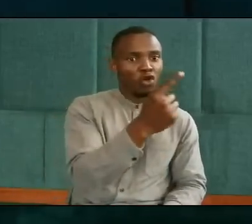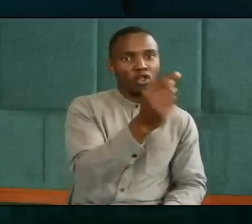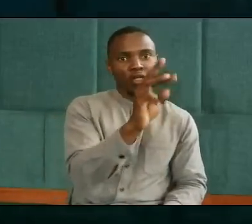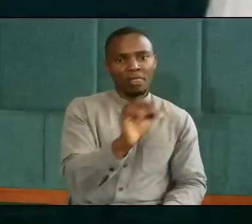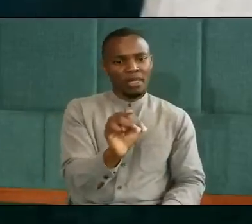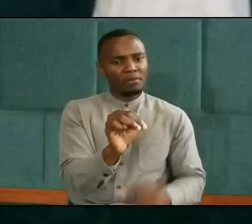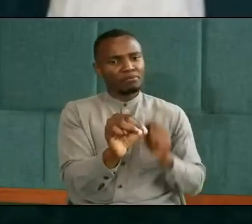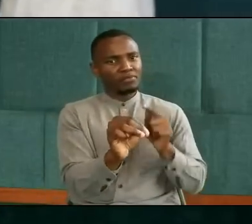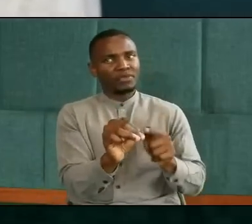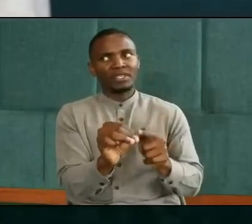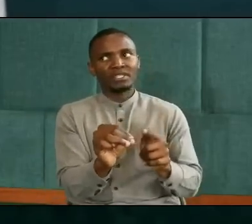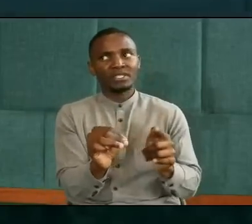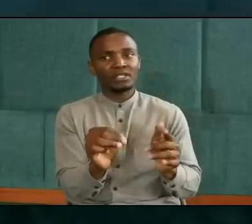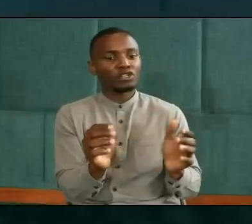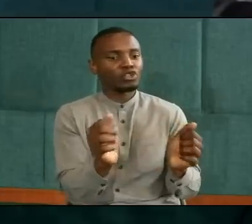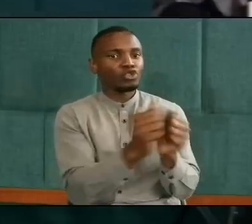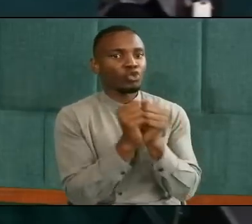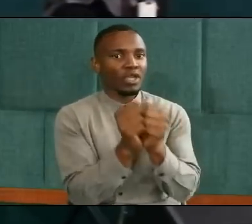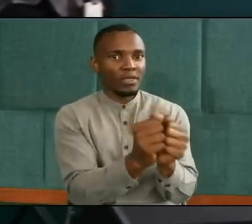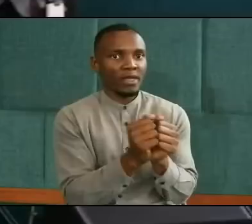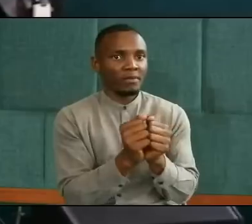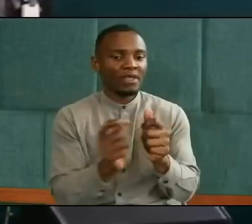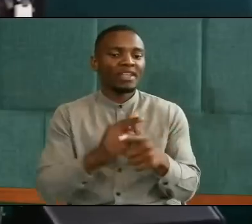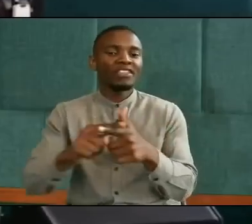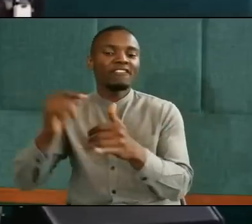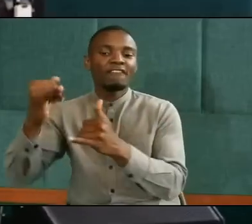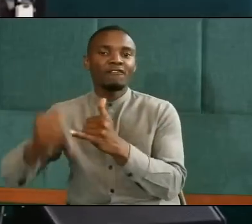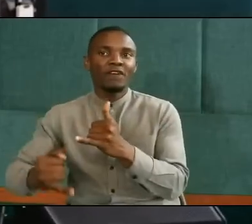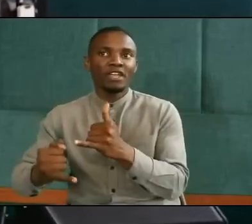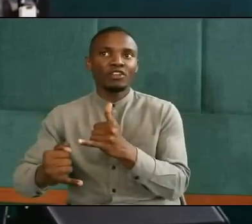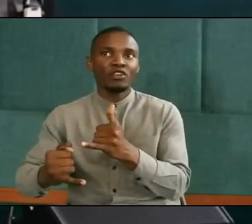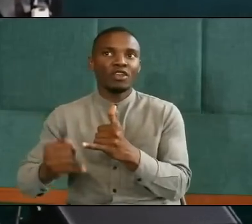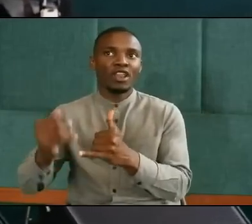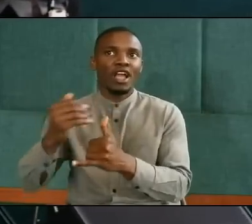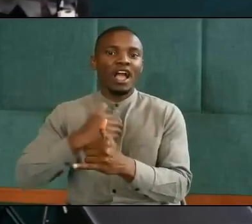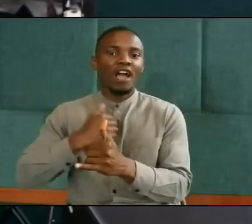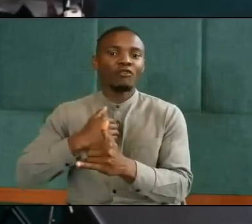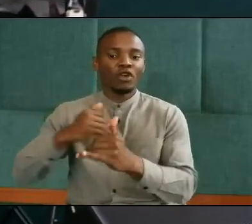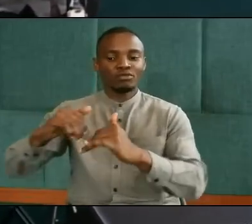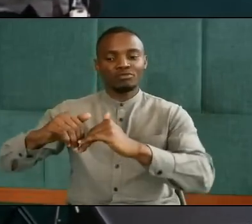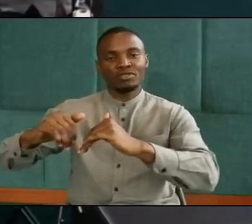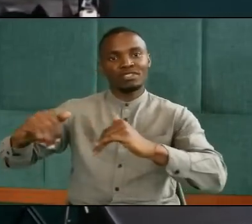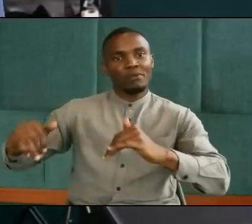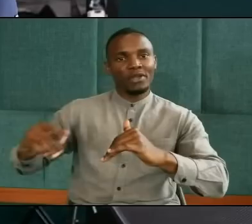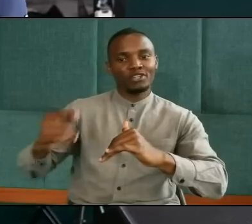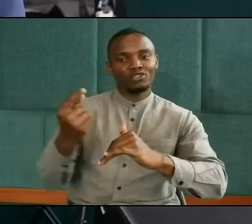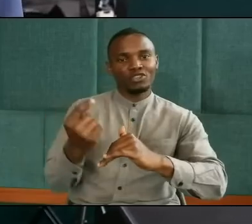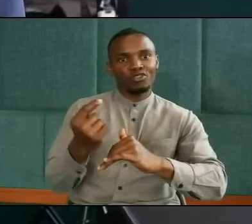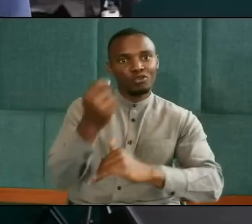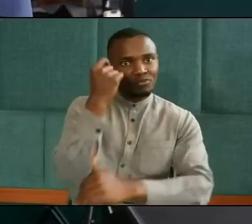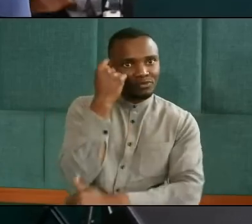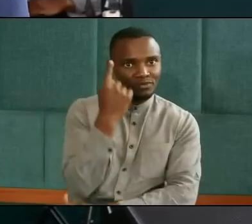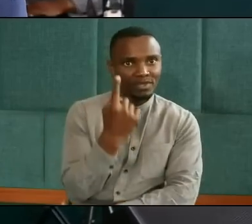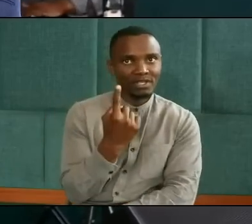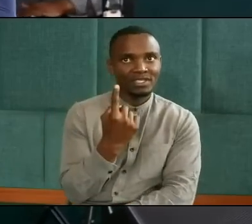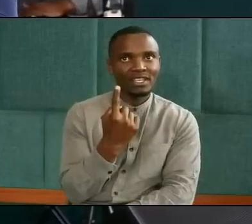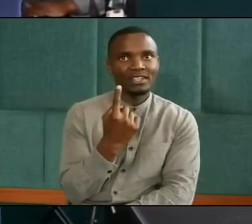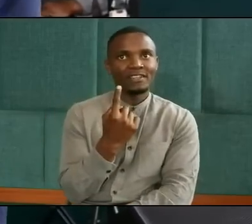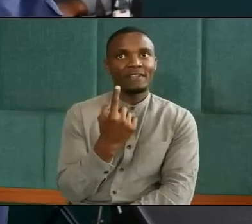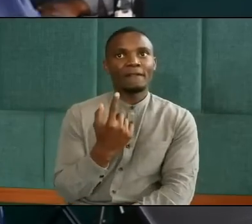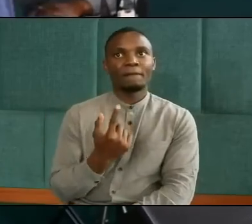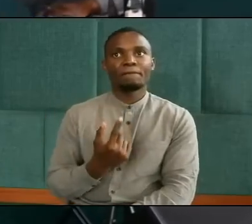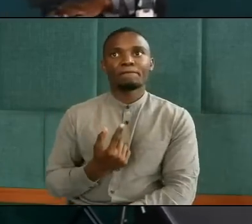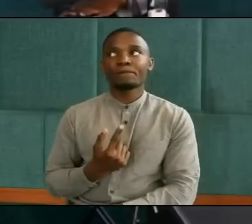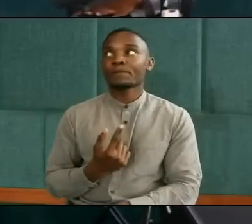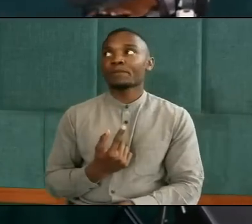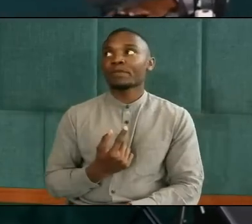little kind of clustered together. And then the last one, there's a little space before the last one. Is the church with me?